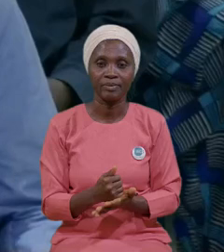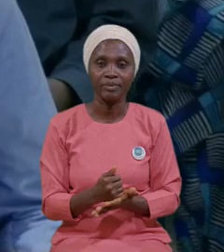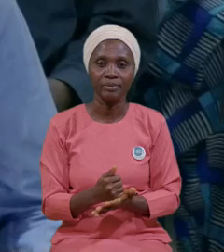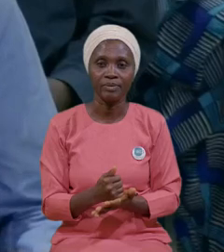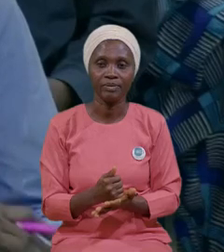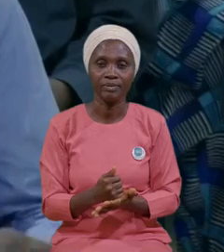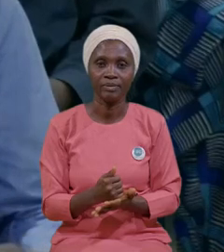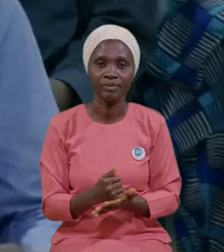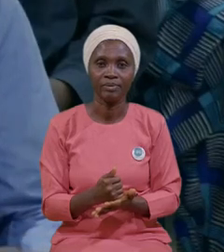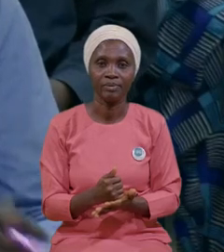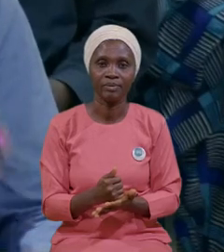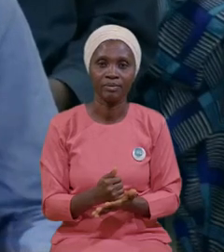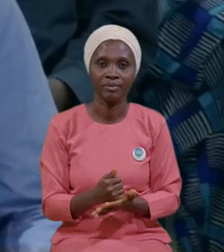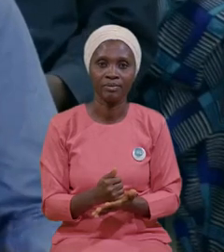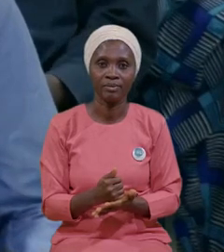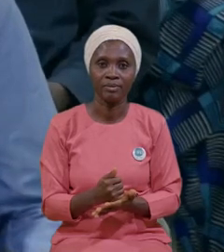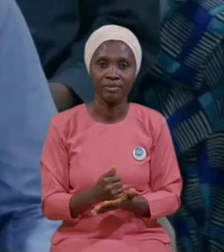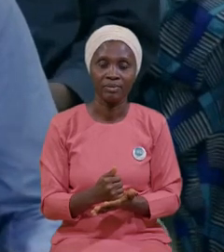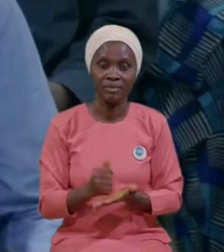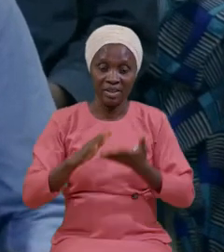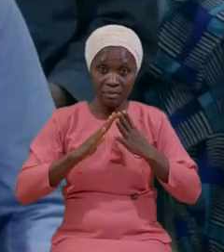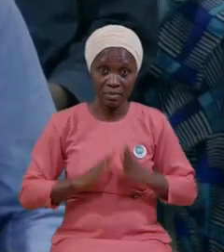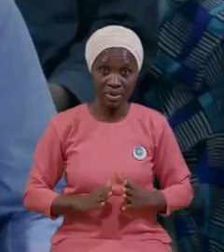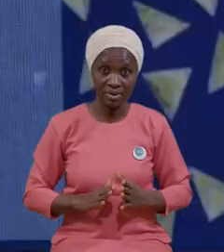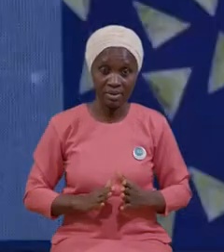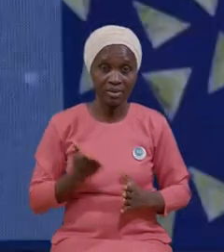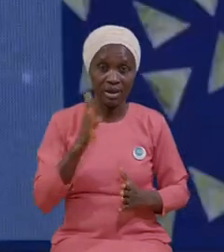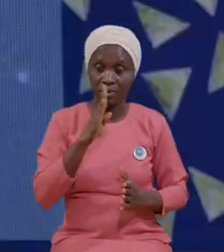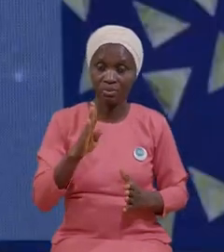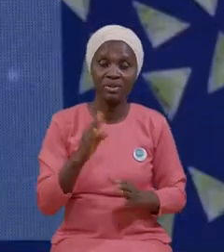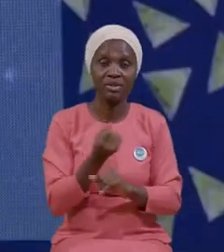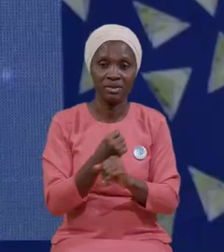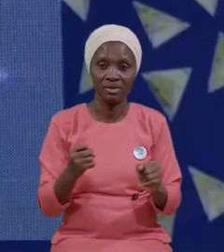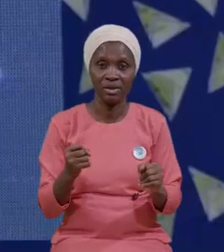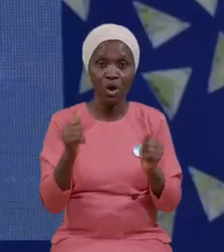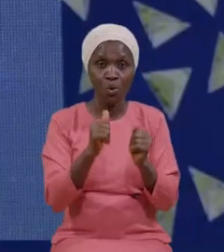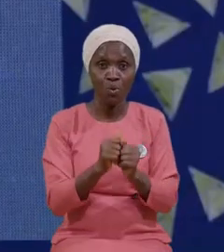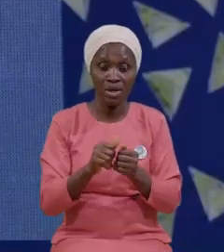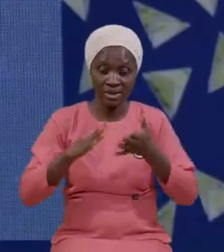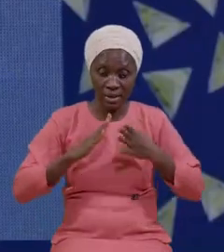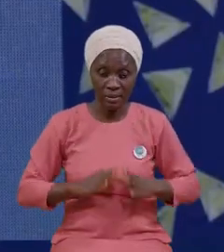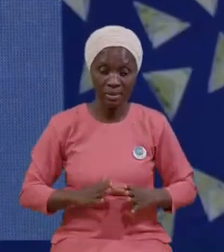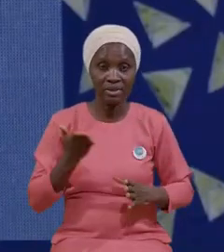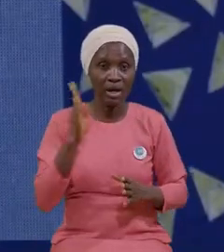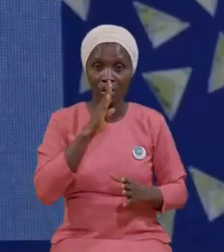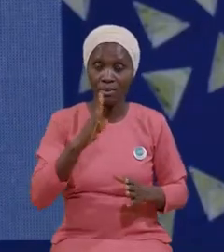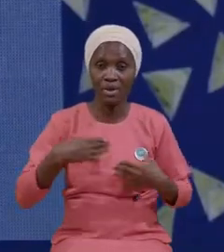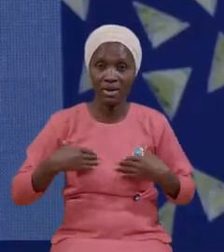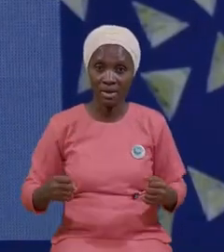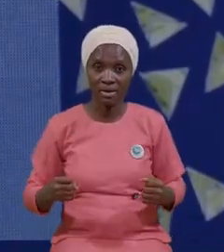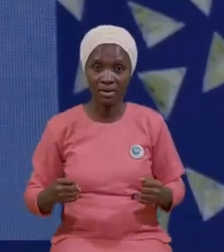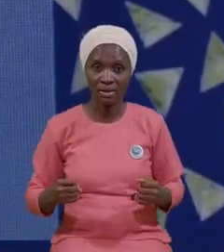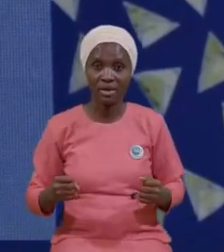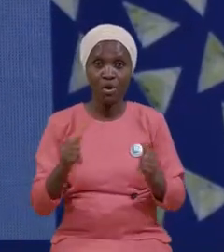With peace, there'll be salvation. With peace, there'll be healing.